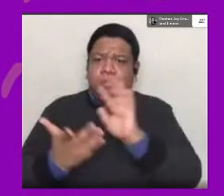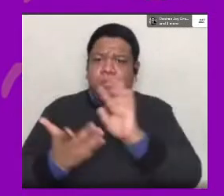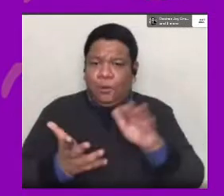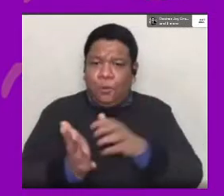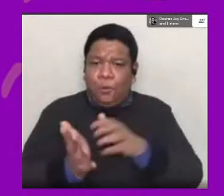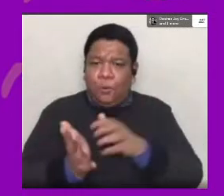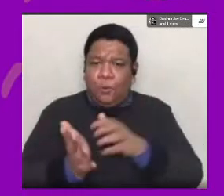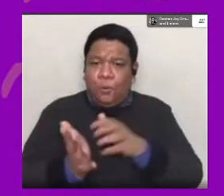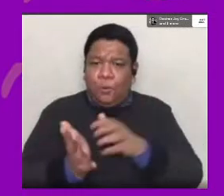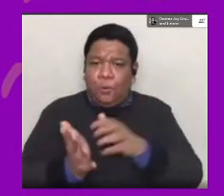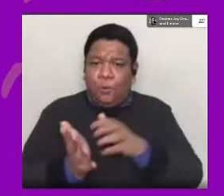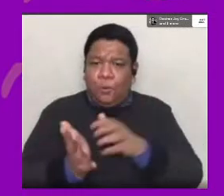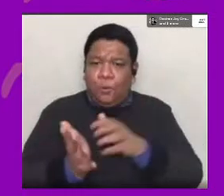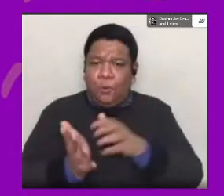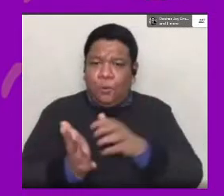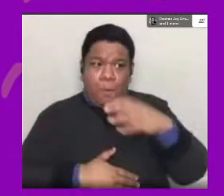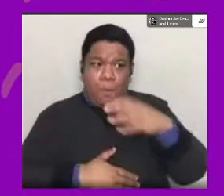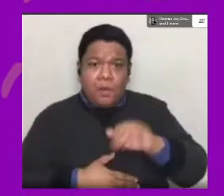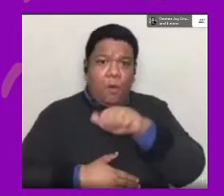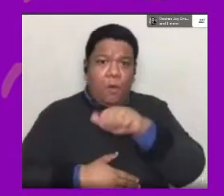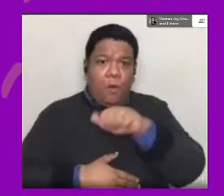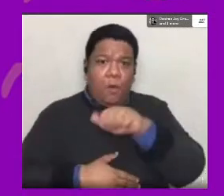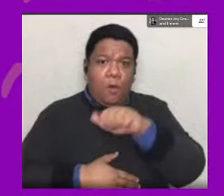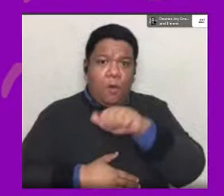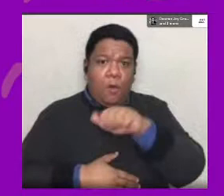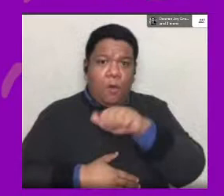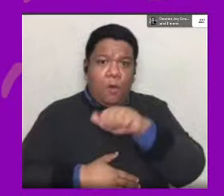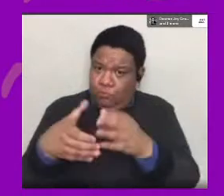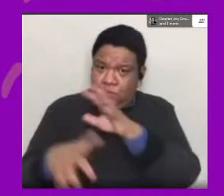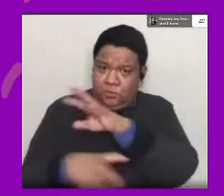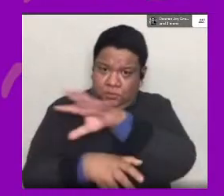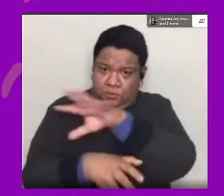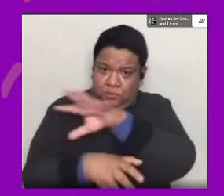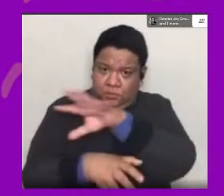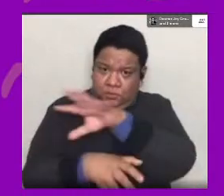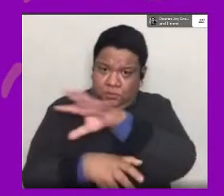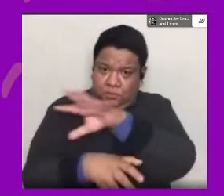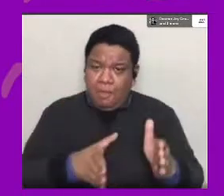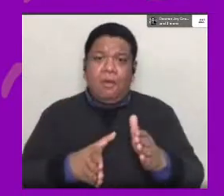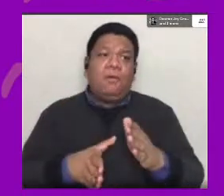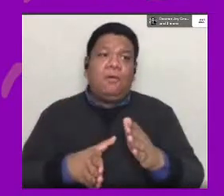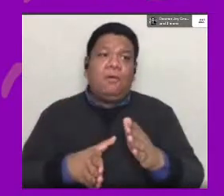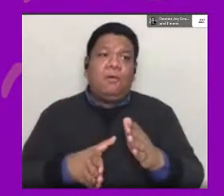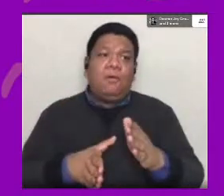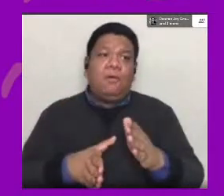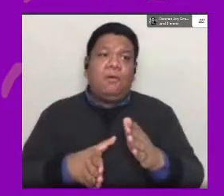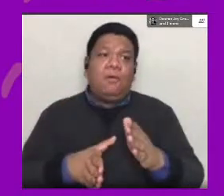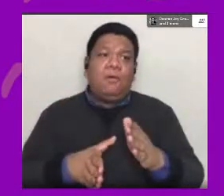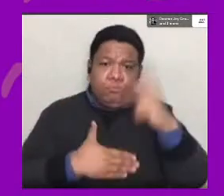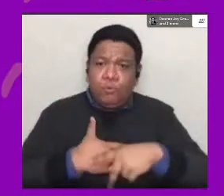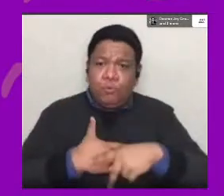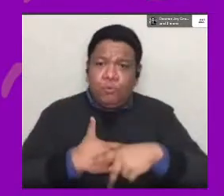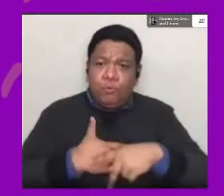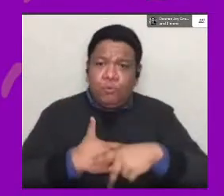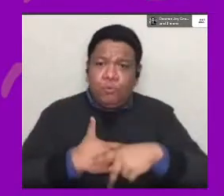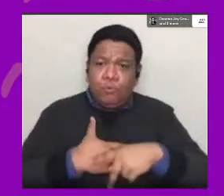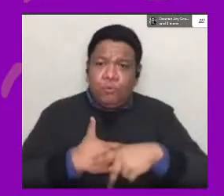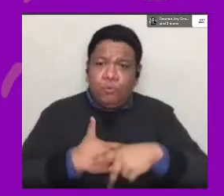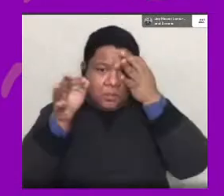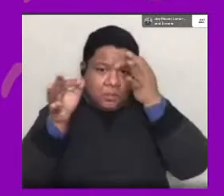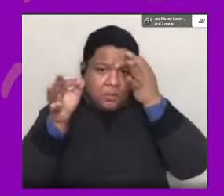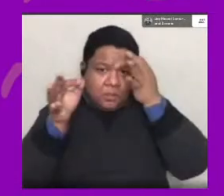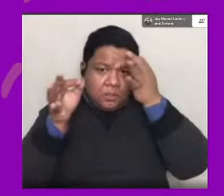women and other marginalized groups be involved in planning and programming and in decision-making?